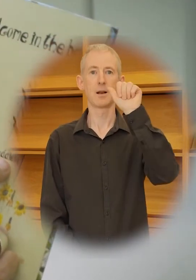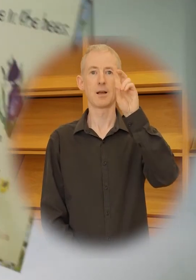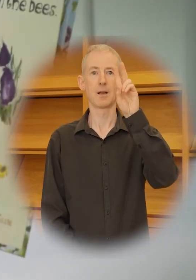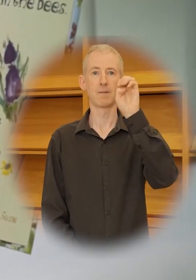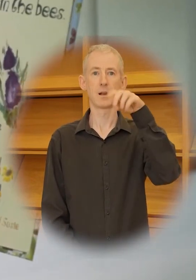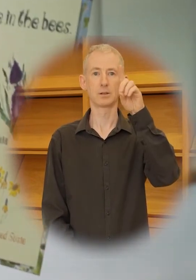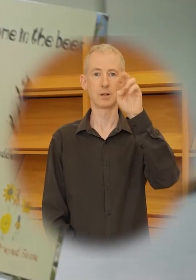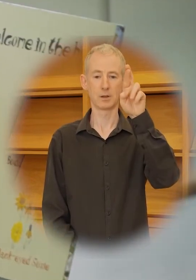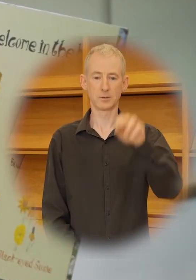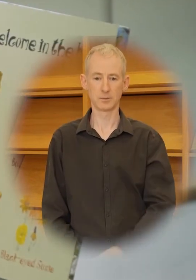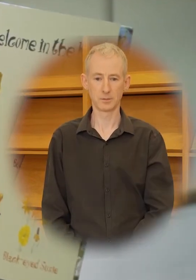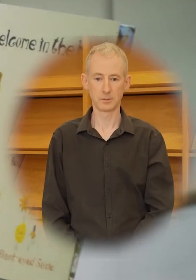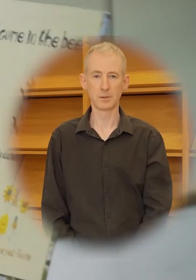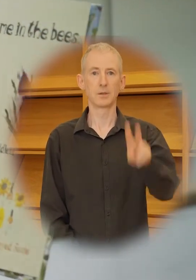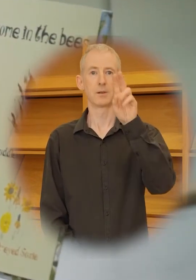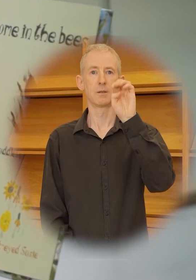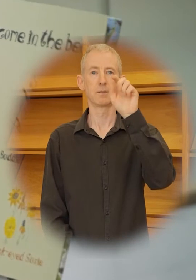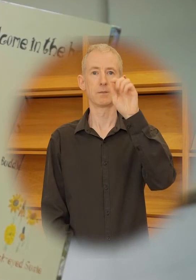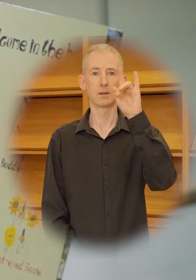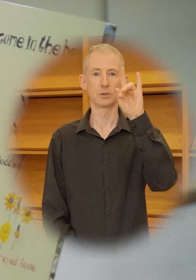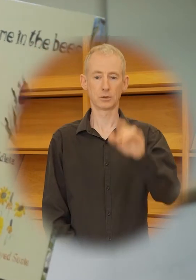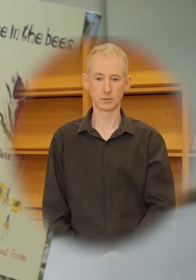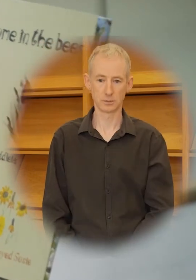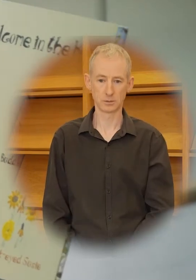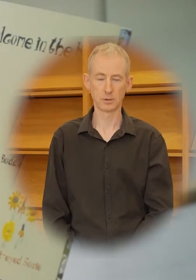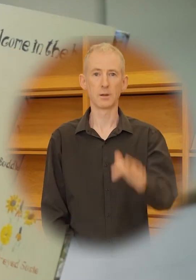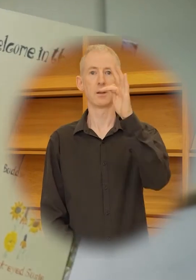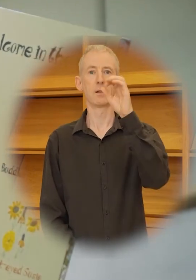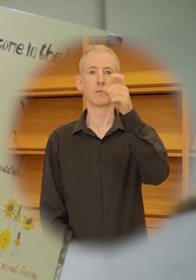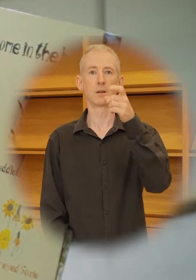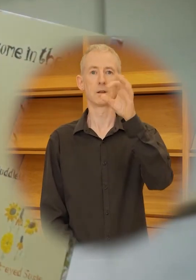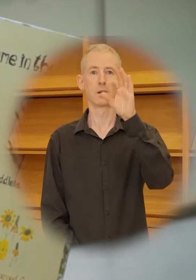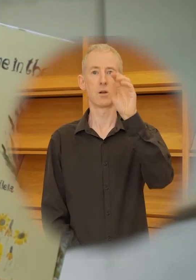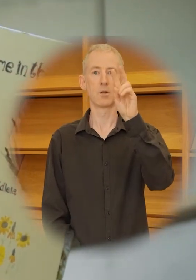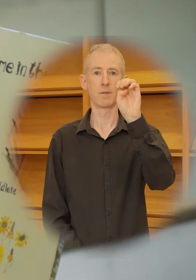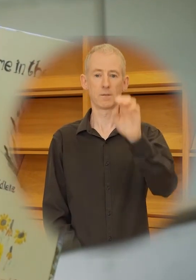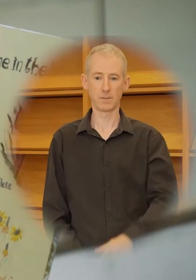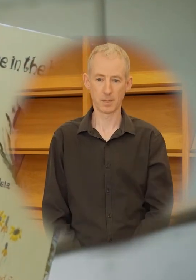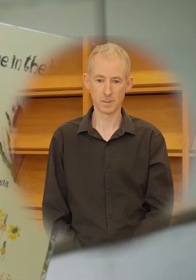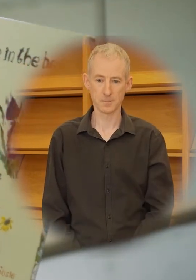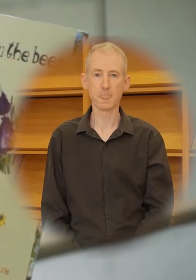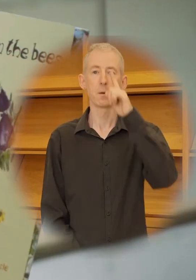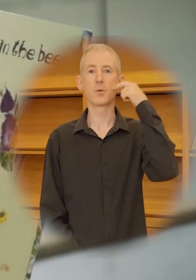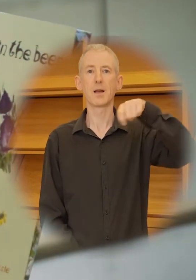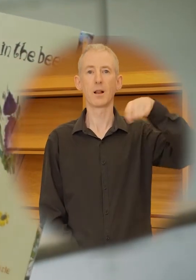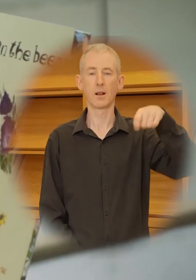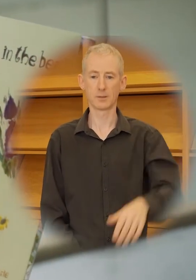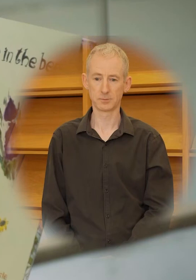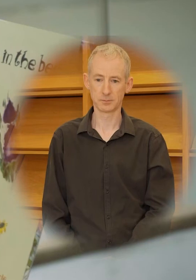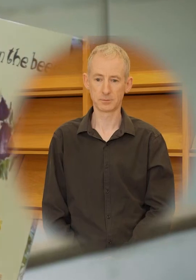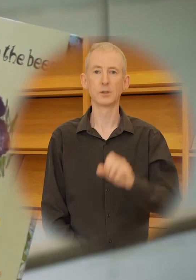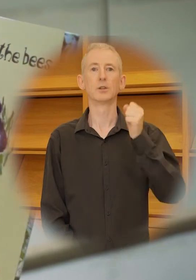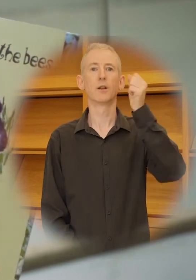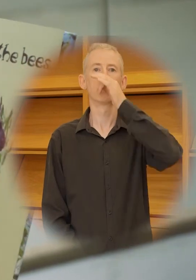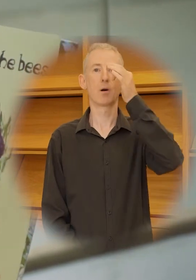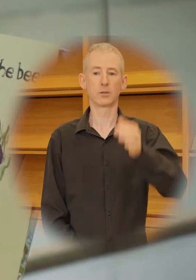buddleia, lavender, vetch, foxglove, bluebells,